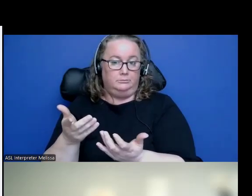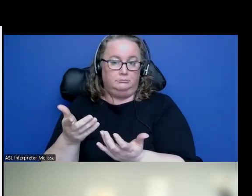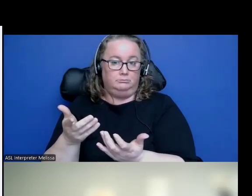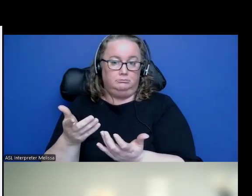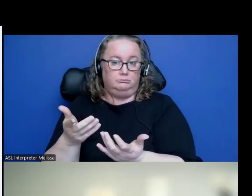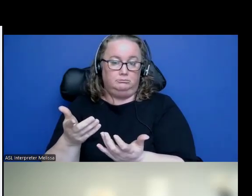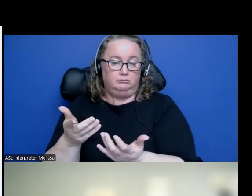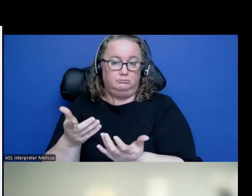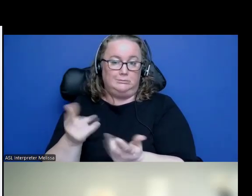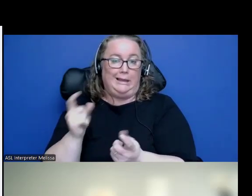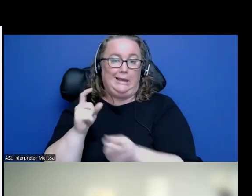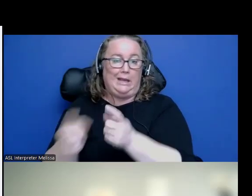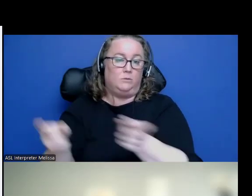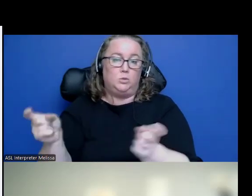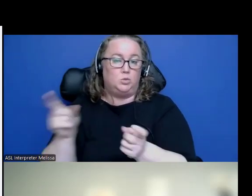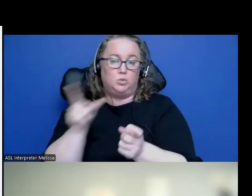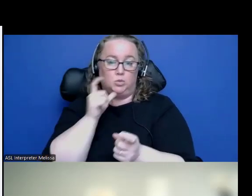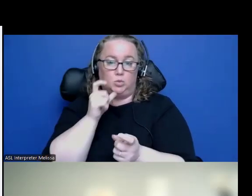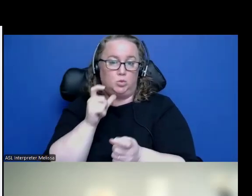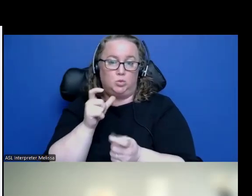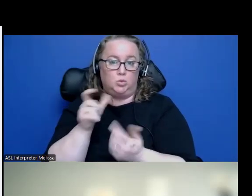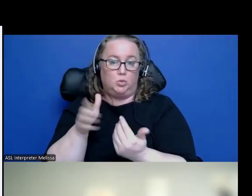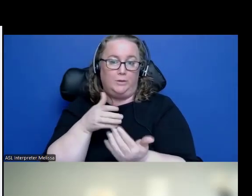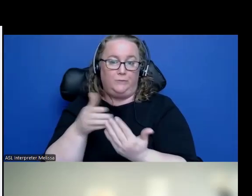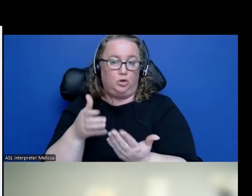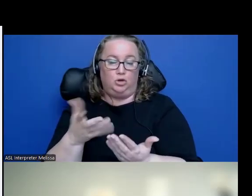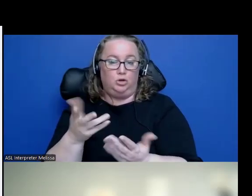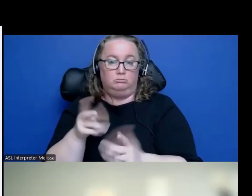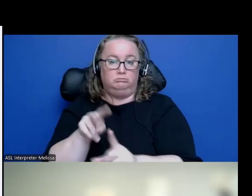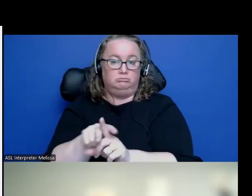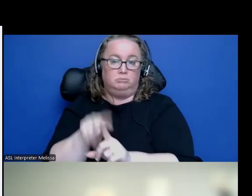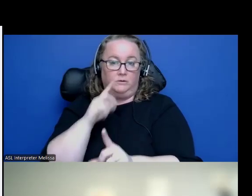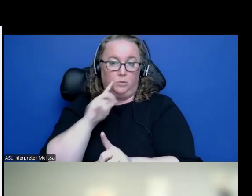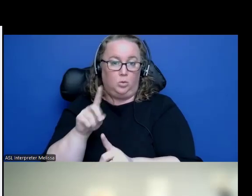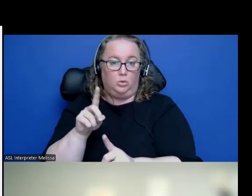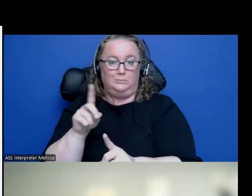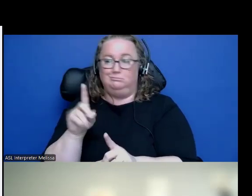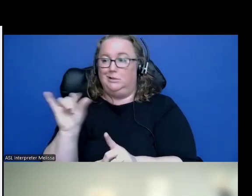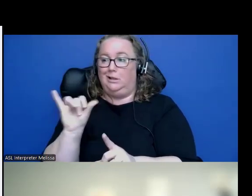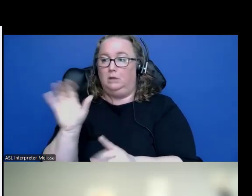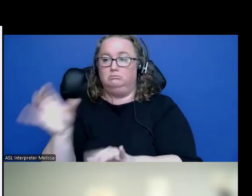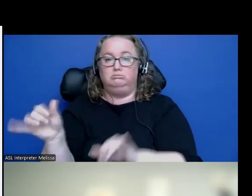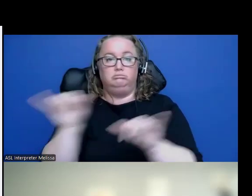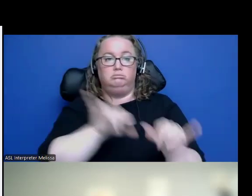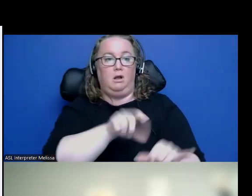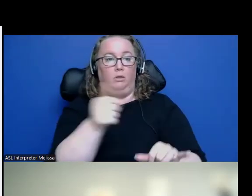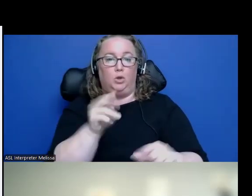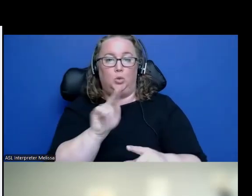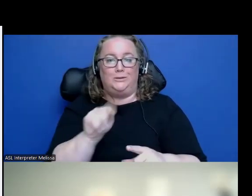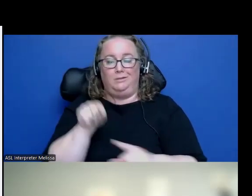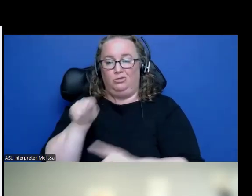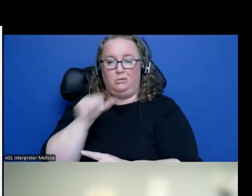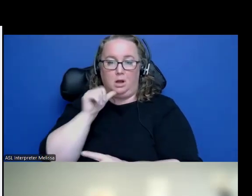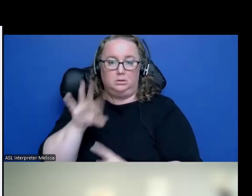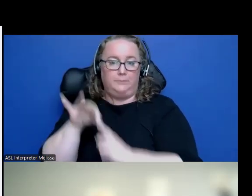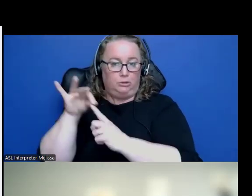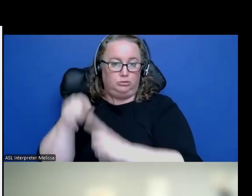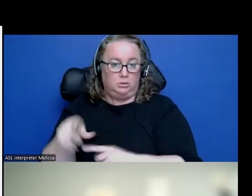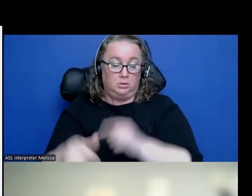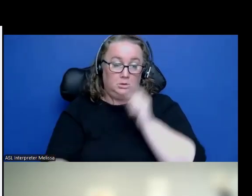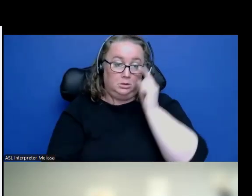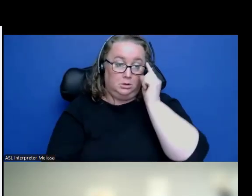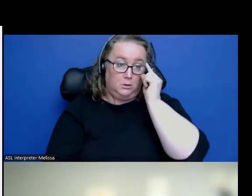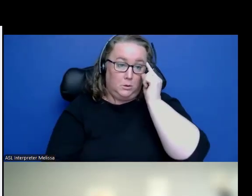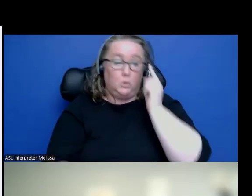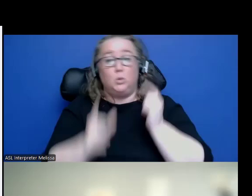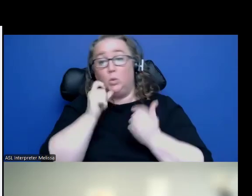assignments to those units operate as if they are any other units. The individuals assigned there,